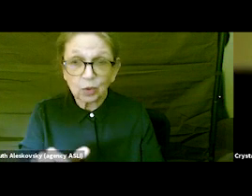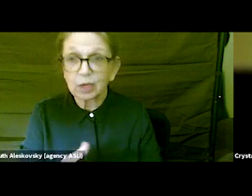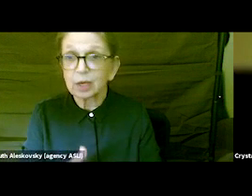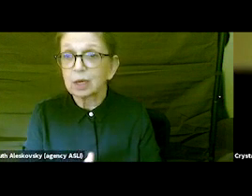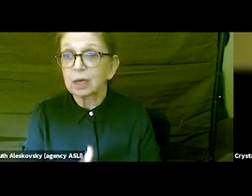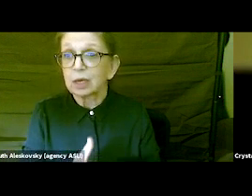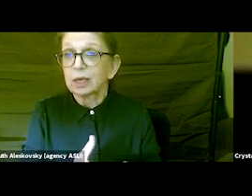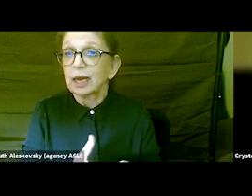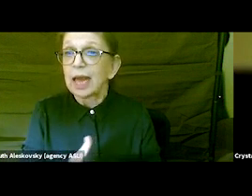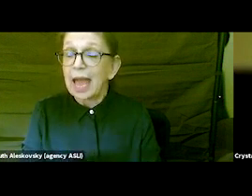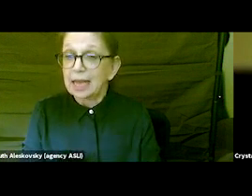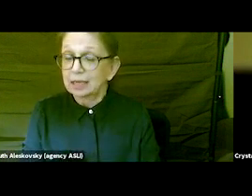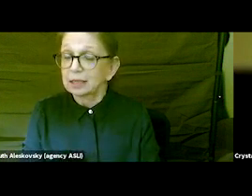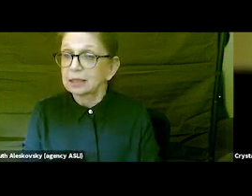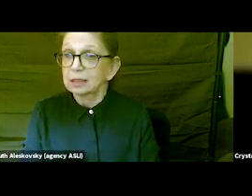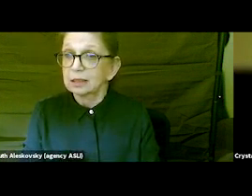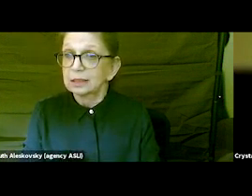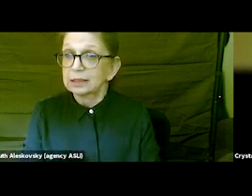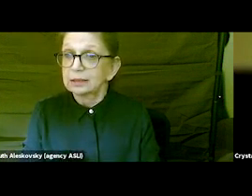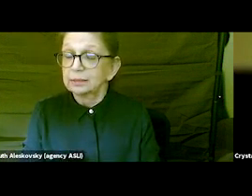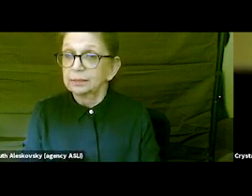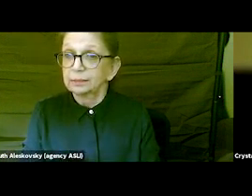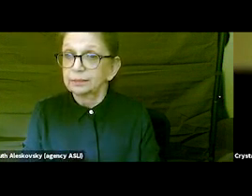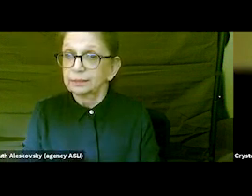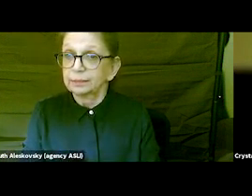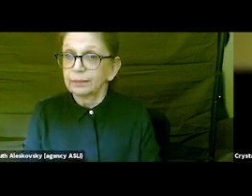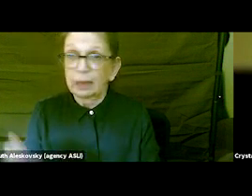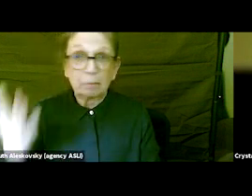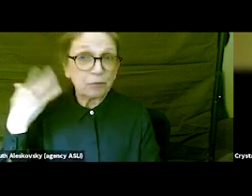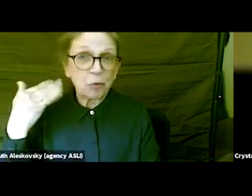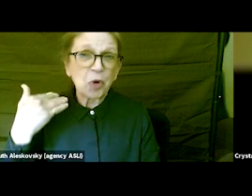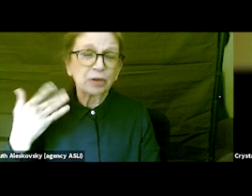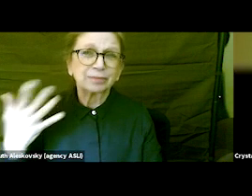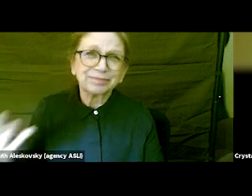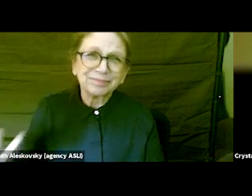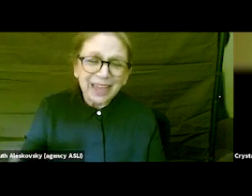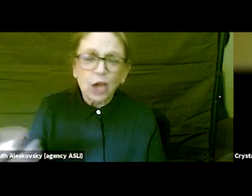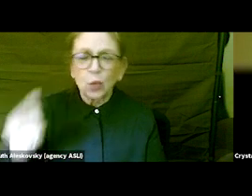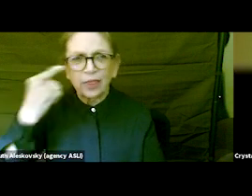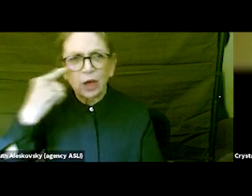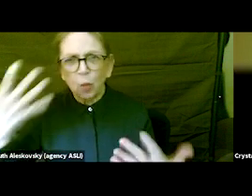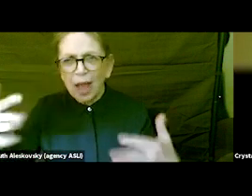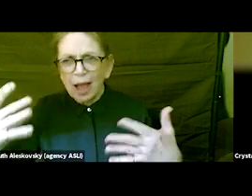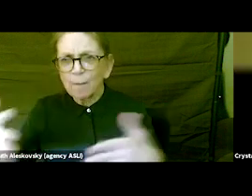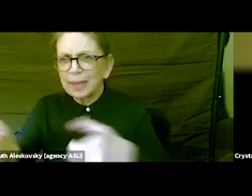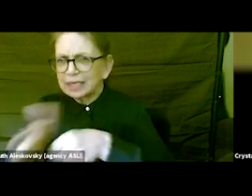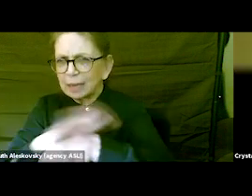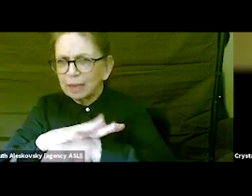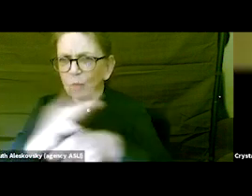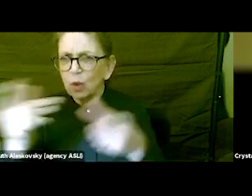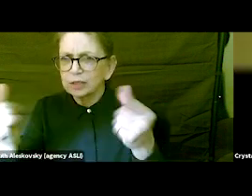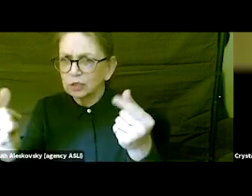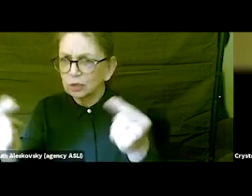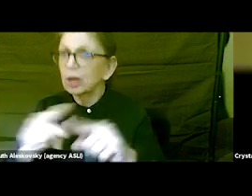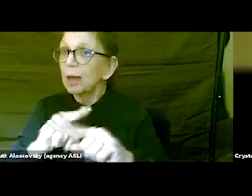and age. When we could have just not offered the service at all, we have made it more convenient for New Yorkers